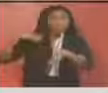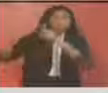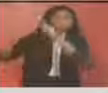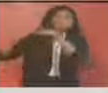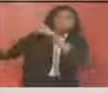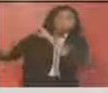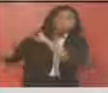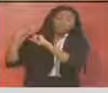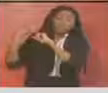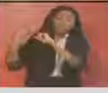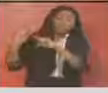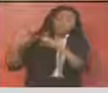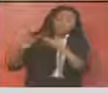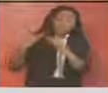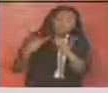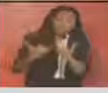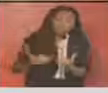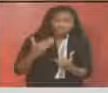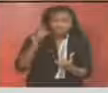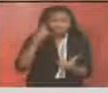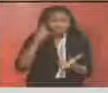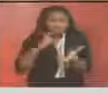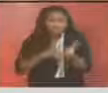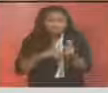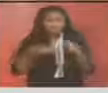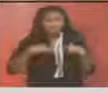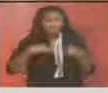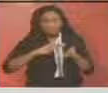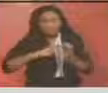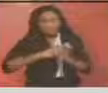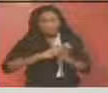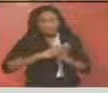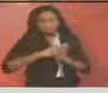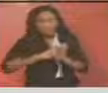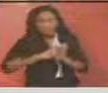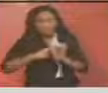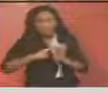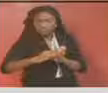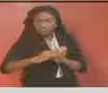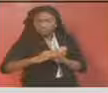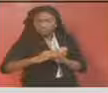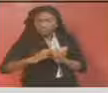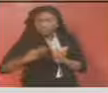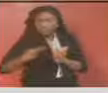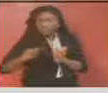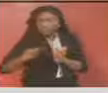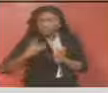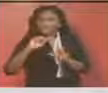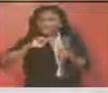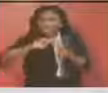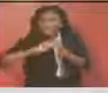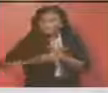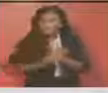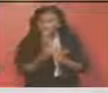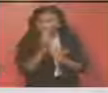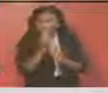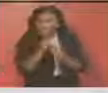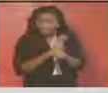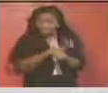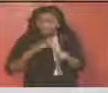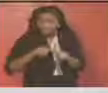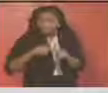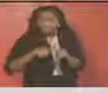emerged, and so you have different, slightly different versions of the virus that are differentiated from each other